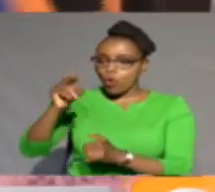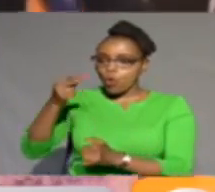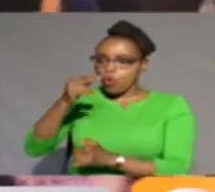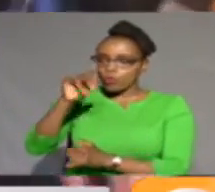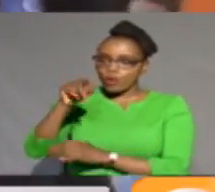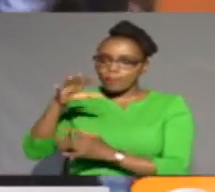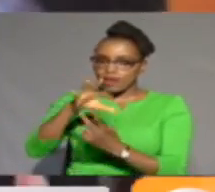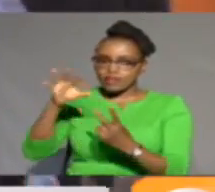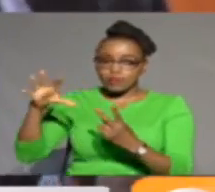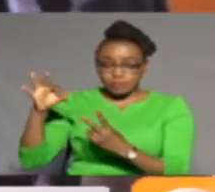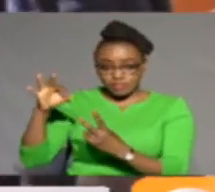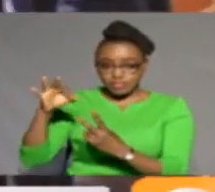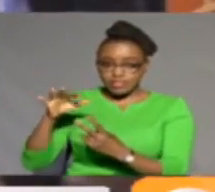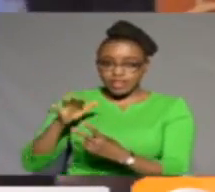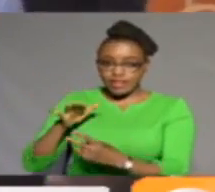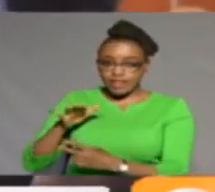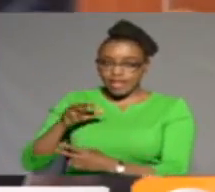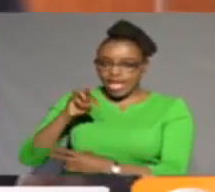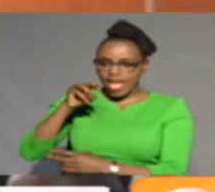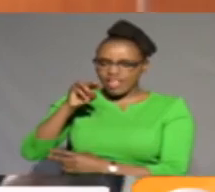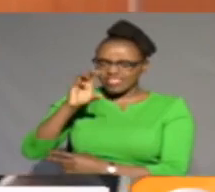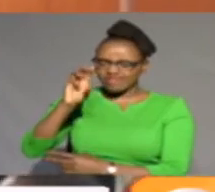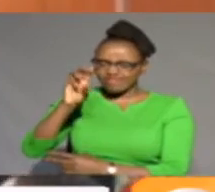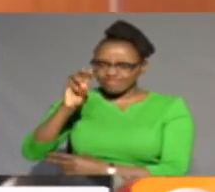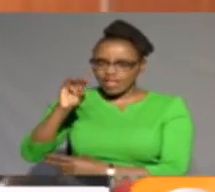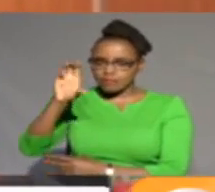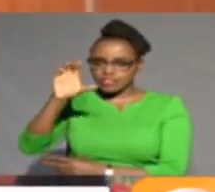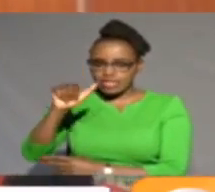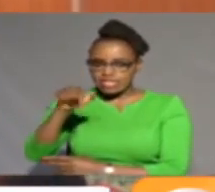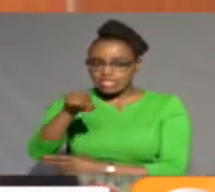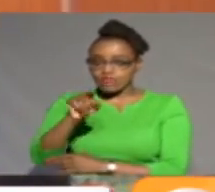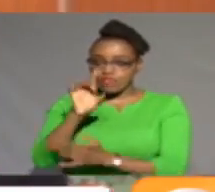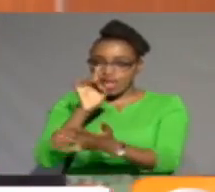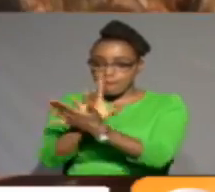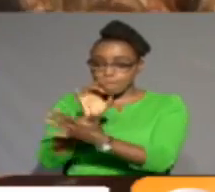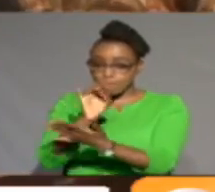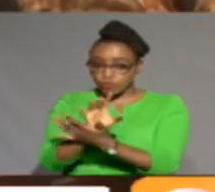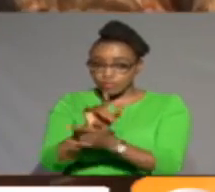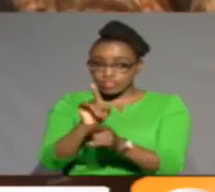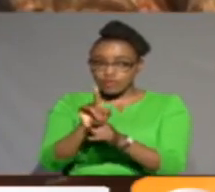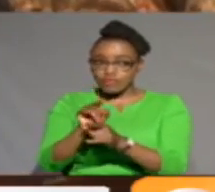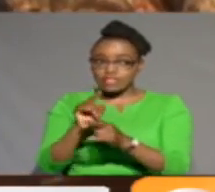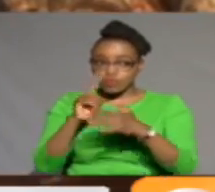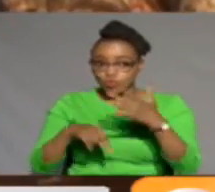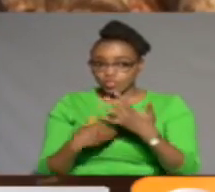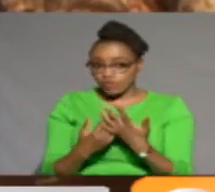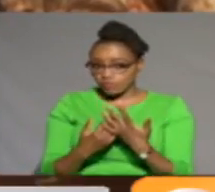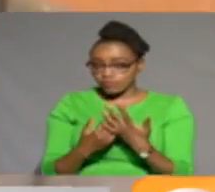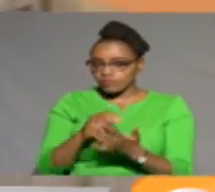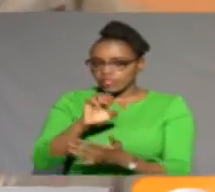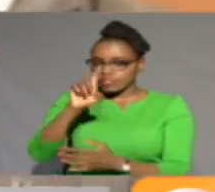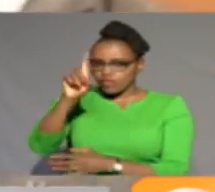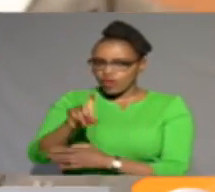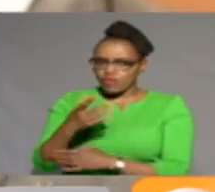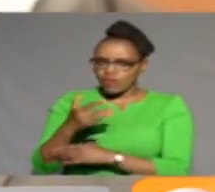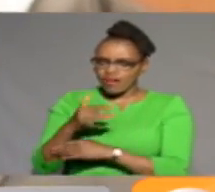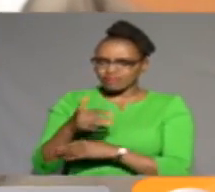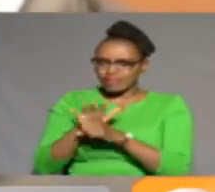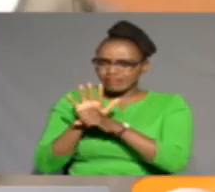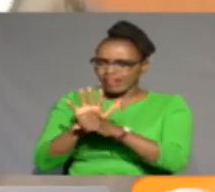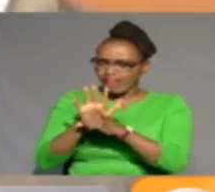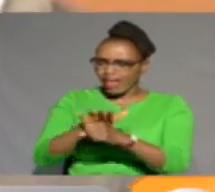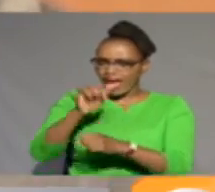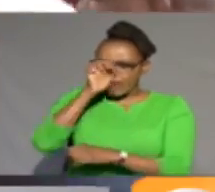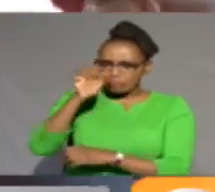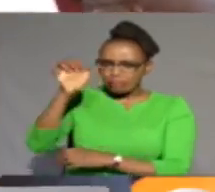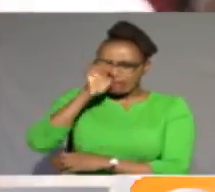nominated MCA Margaret Mwango as his deputy. So according to the impeachment motion, the charges are sleeping with executive intimidation, arrogance